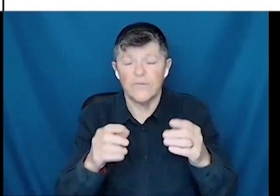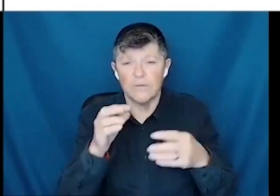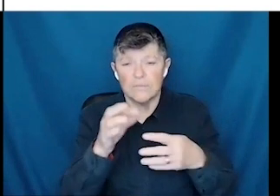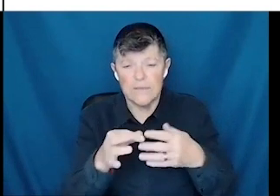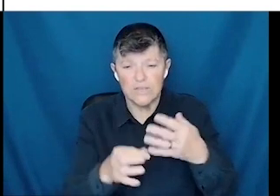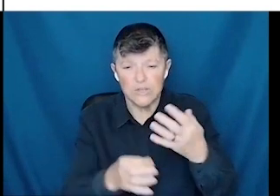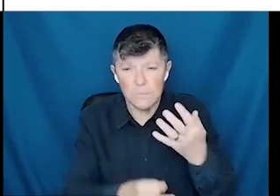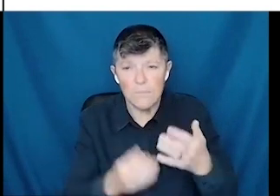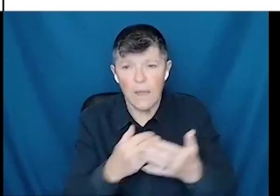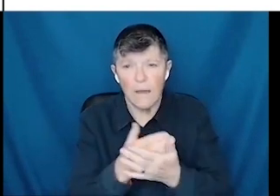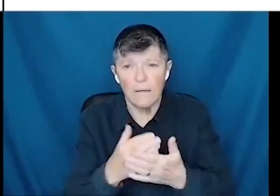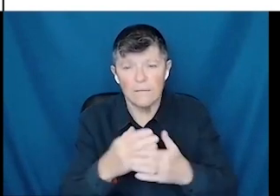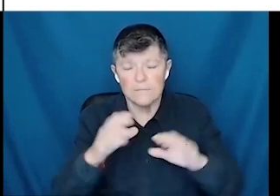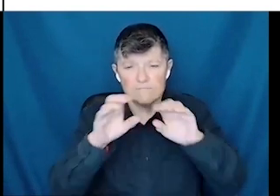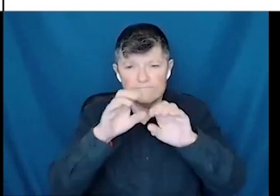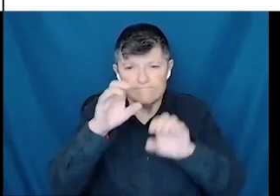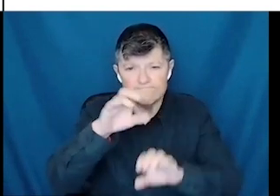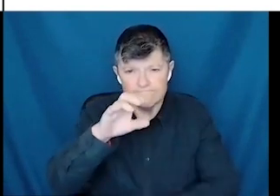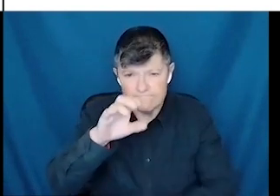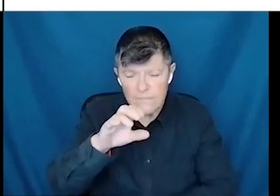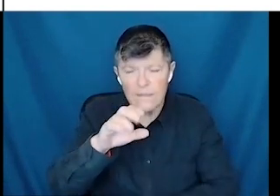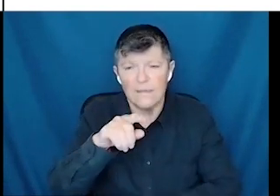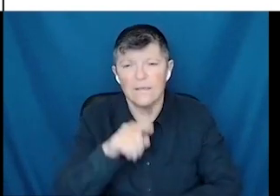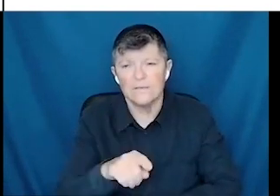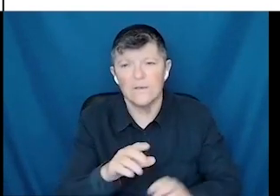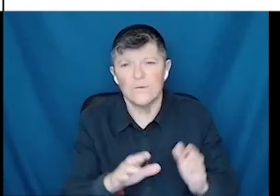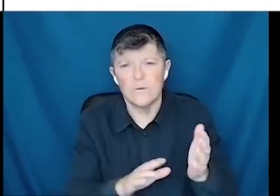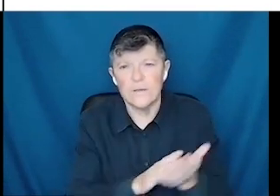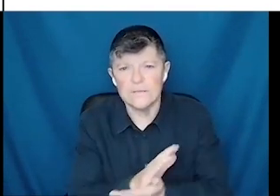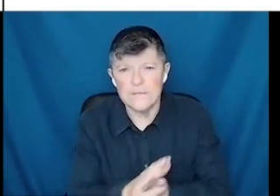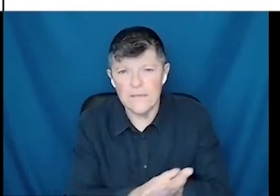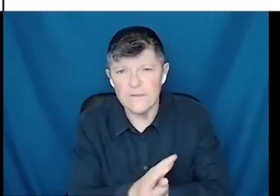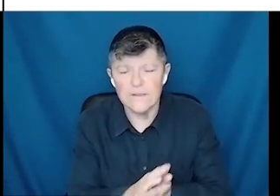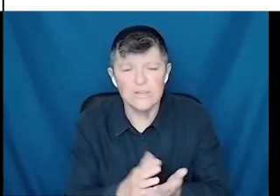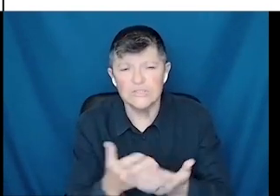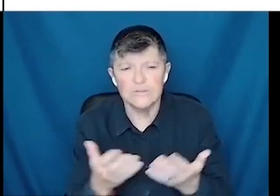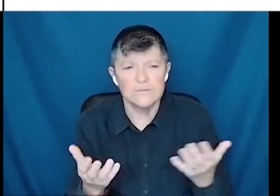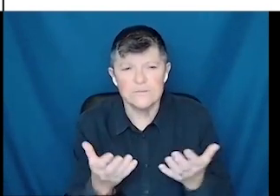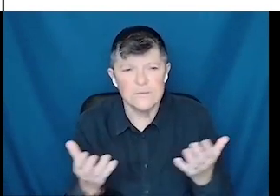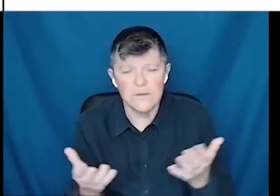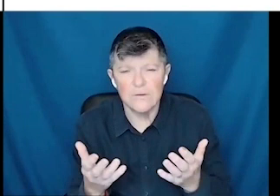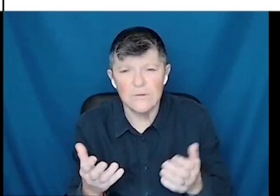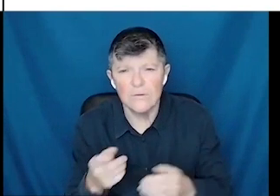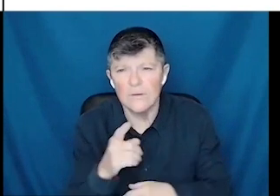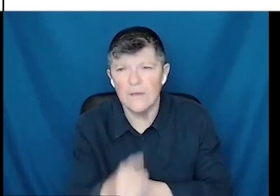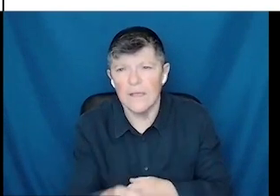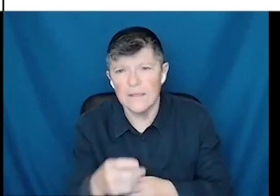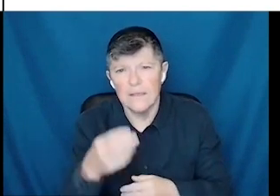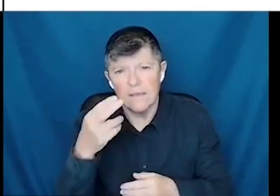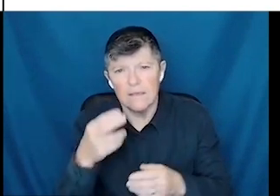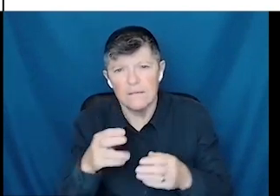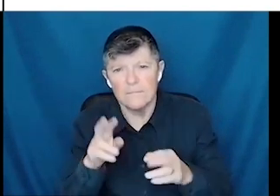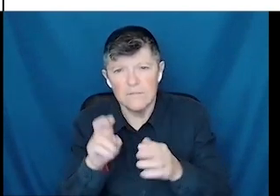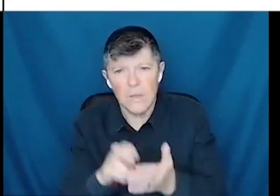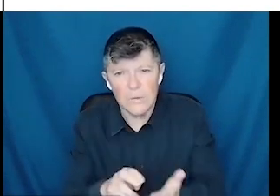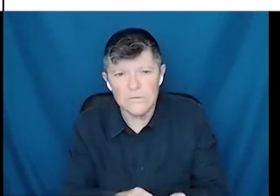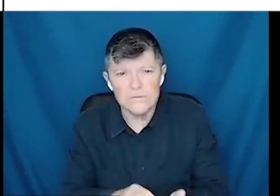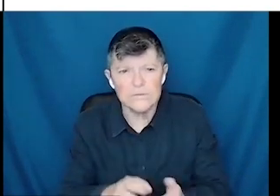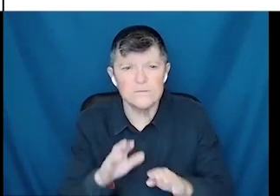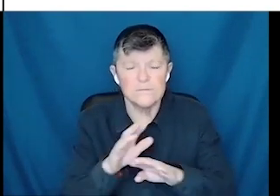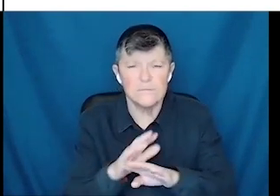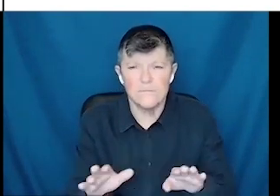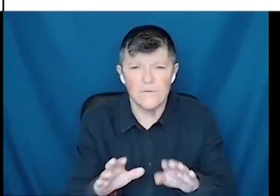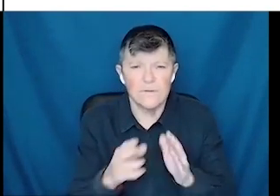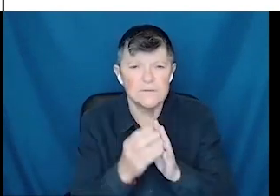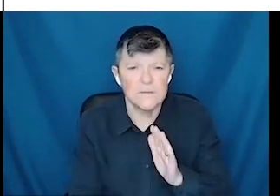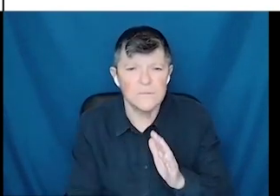given a definition, sort of any notes that you might not know that are very like essential. For example, like note correlation doesn't show